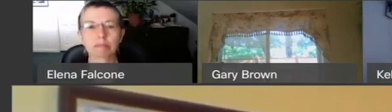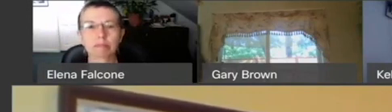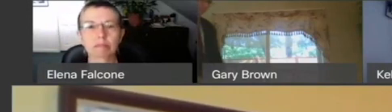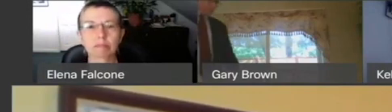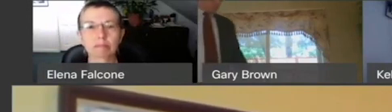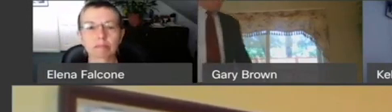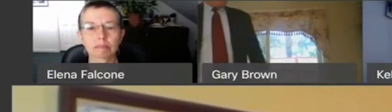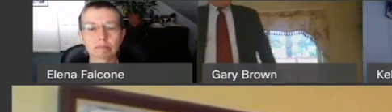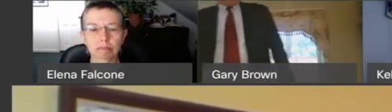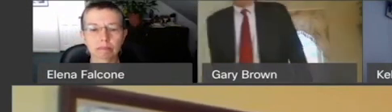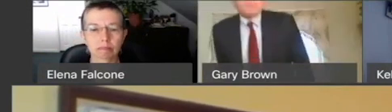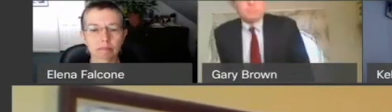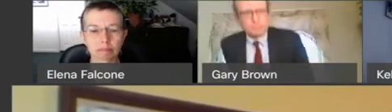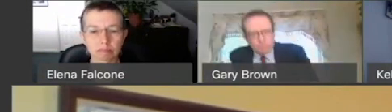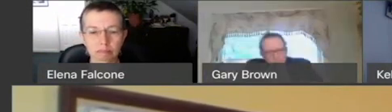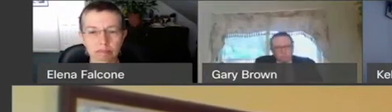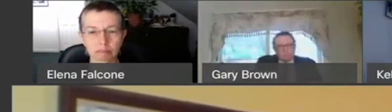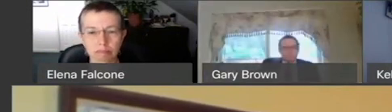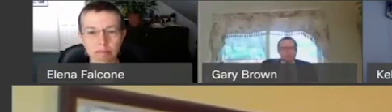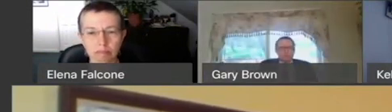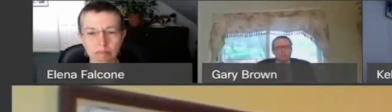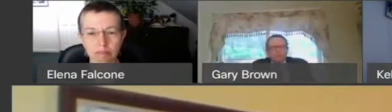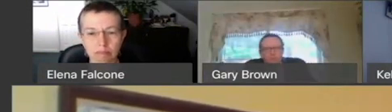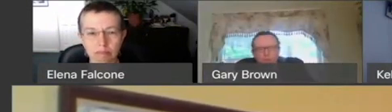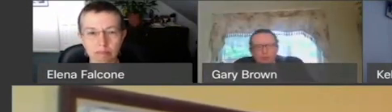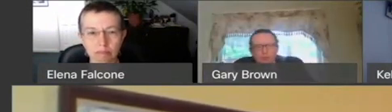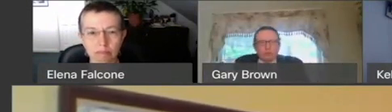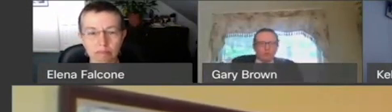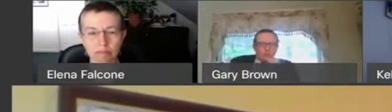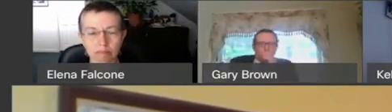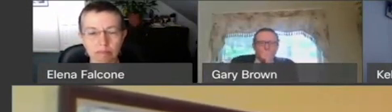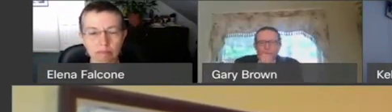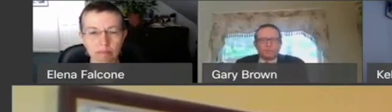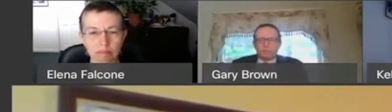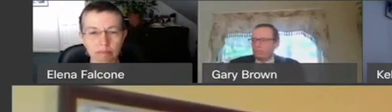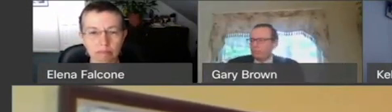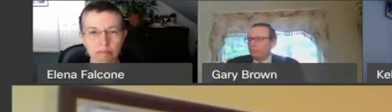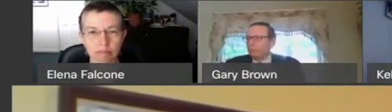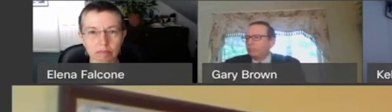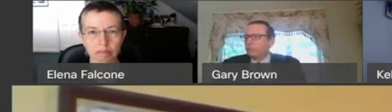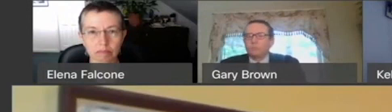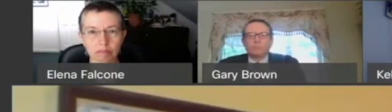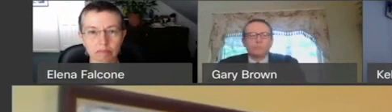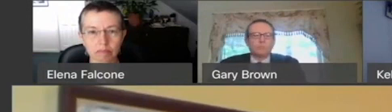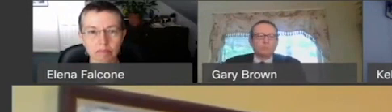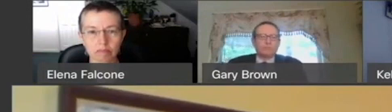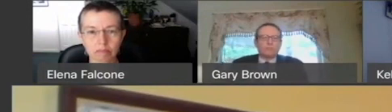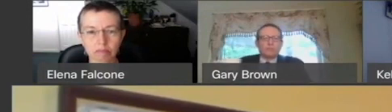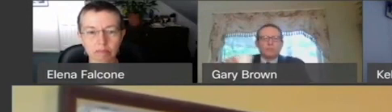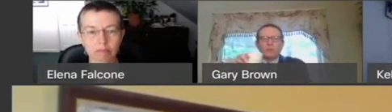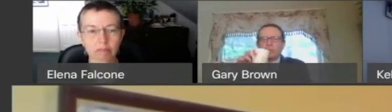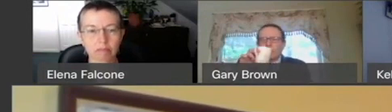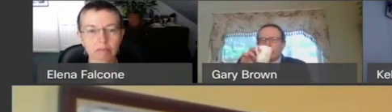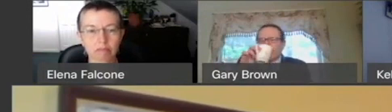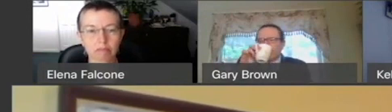on? That is probably a possibility now. But again, speak with your healthcare providers and your doctors